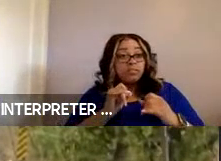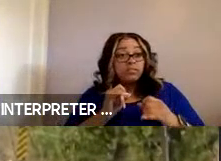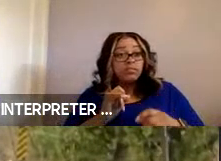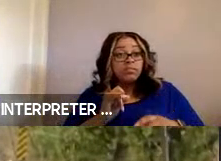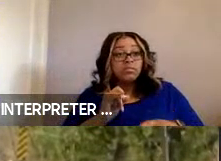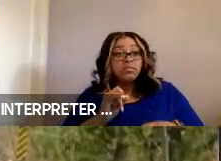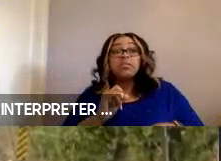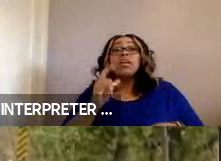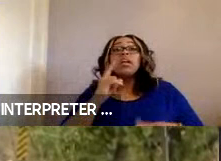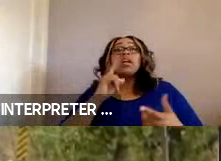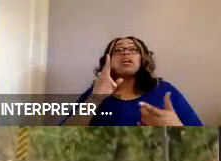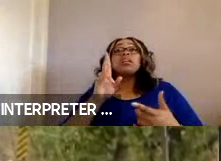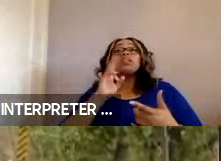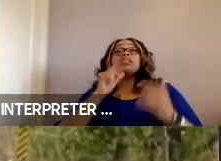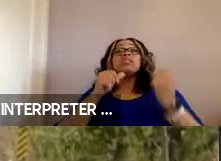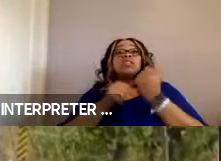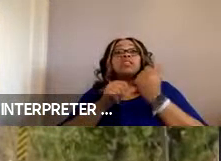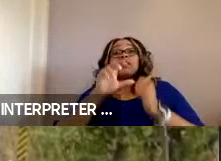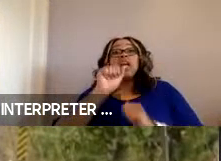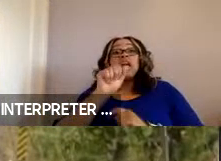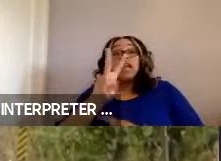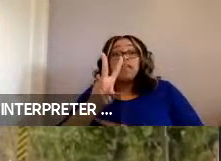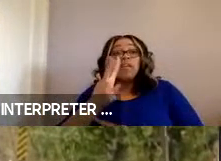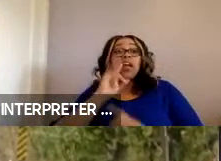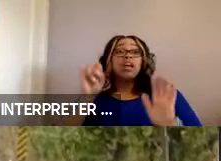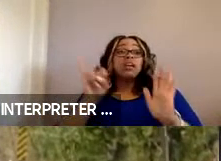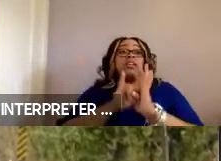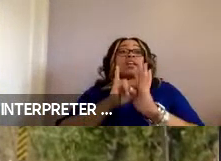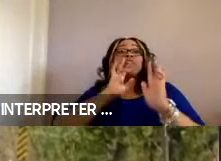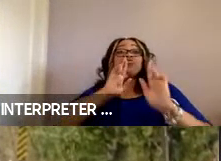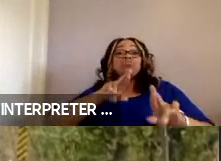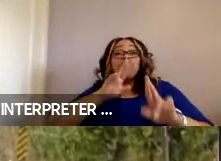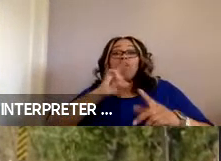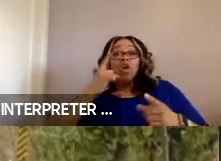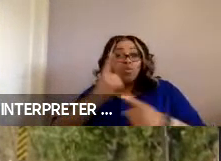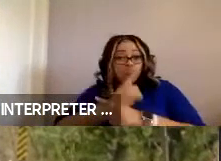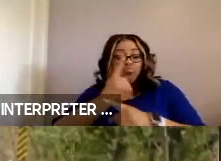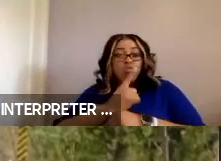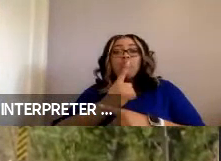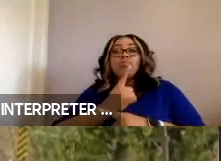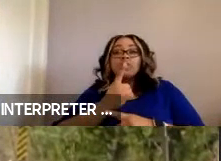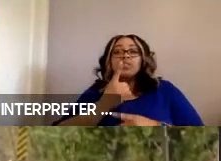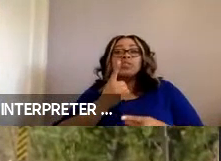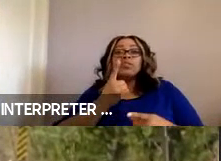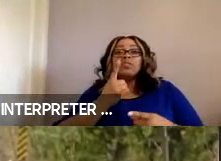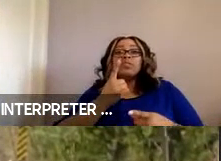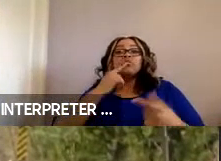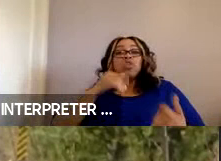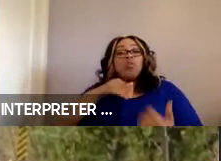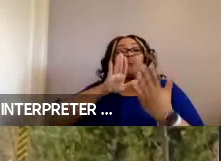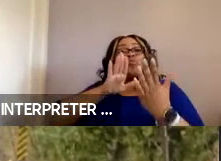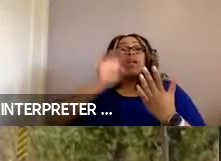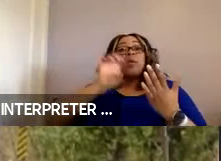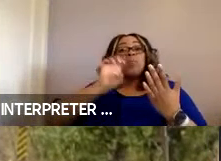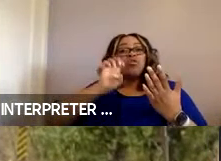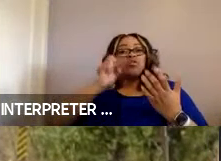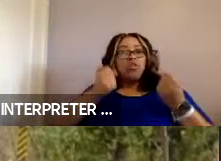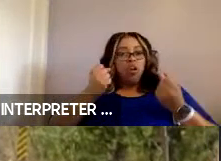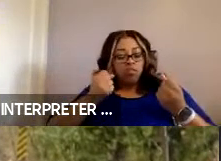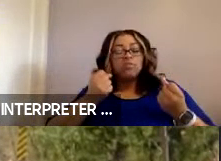visual sensors that can assist the AV in identifying and responding appropriately to approaching emergency